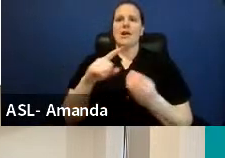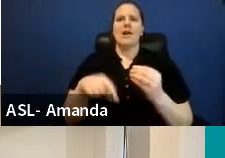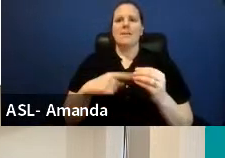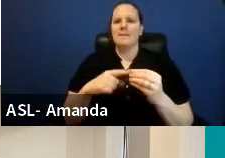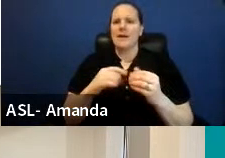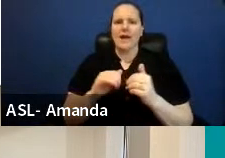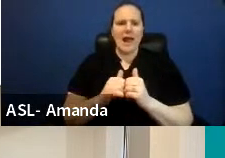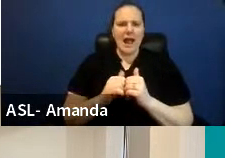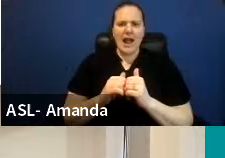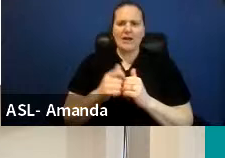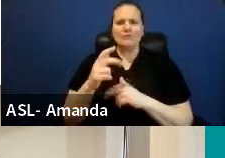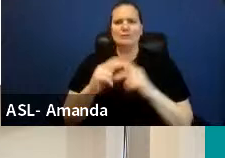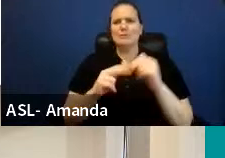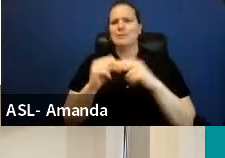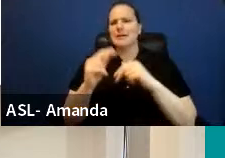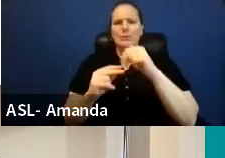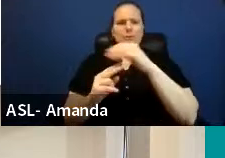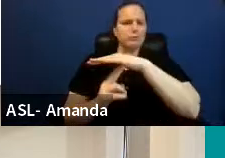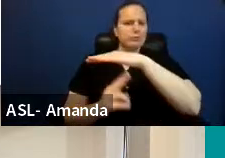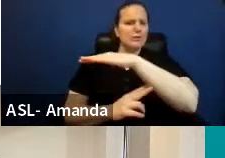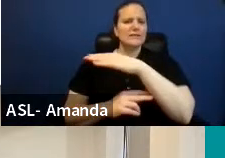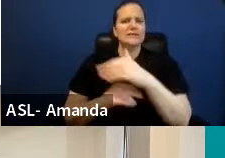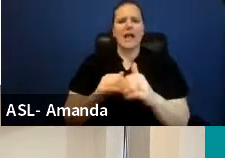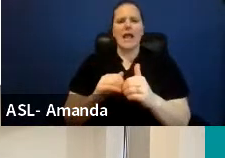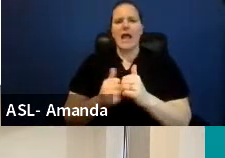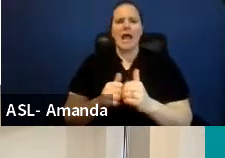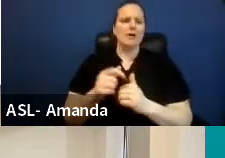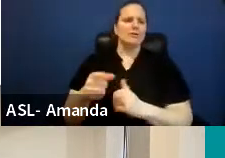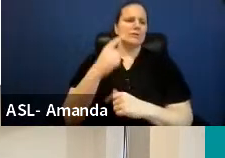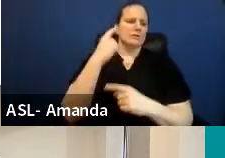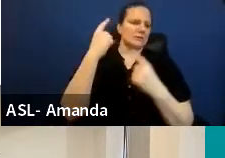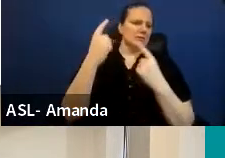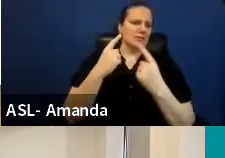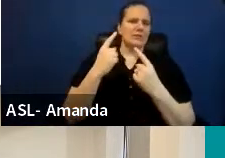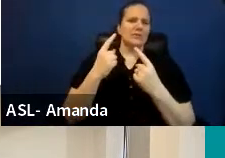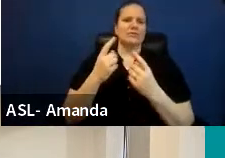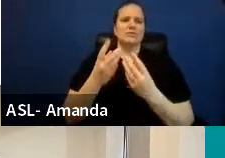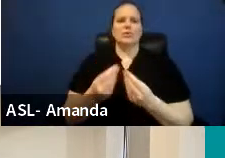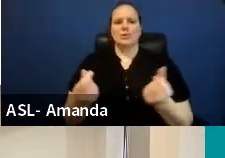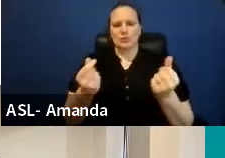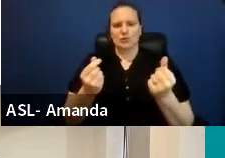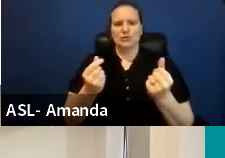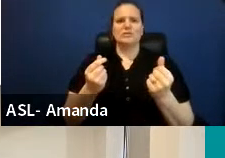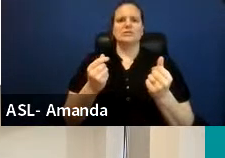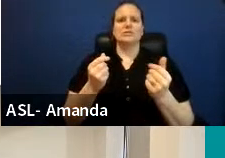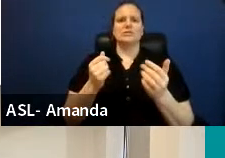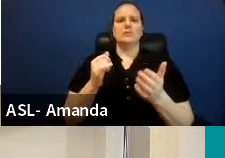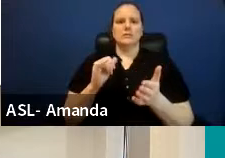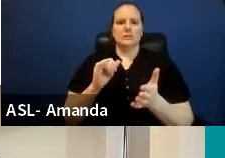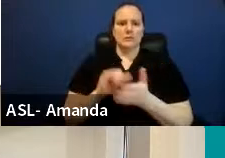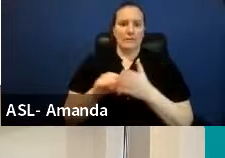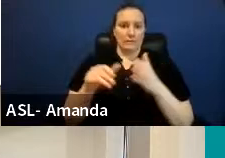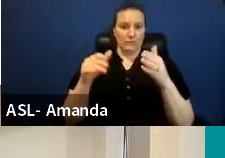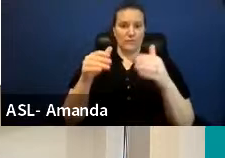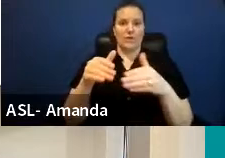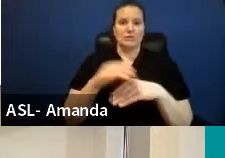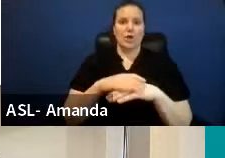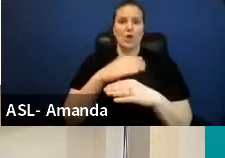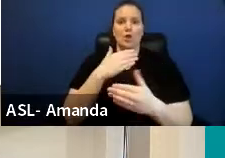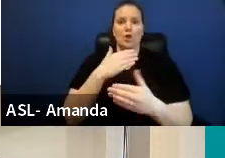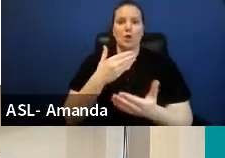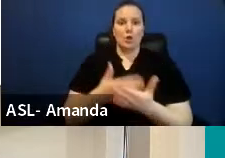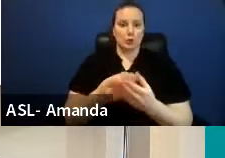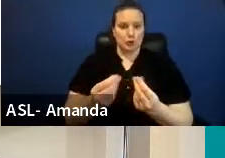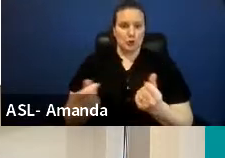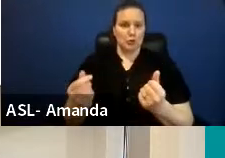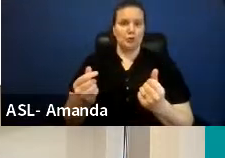how you build a bridge, how you consider the solutions that can be focused on good